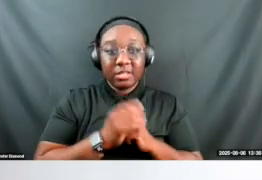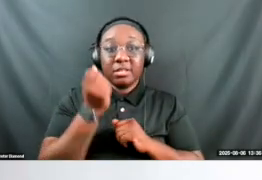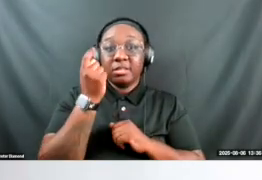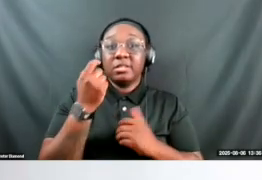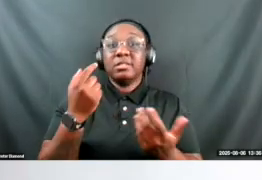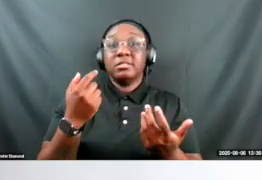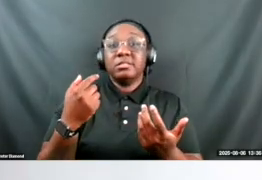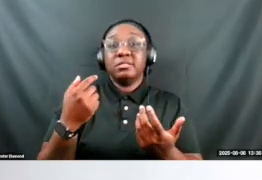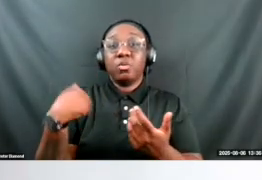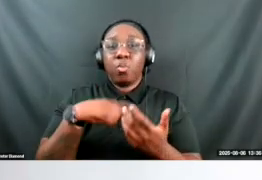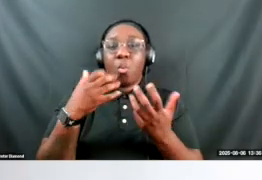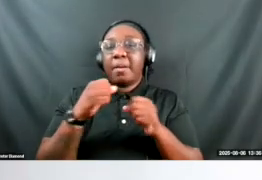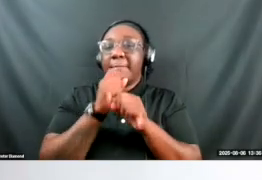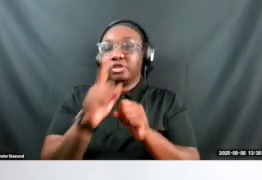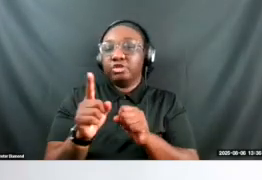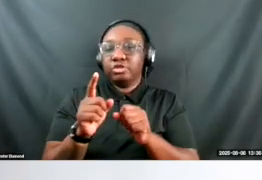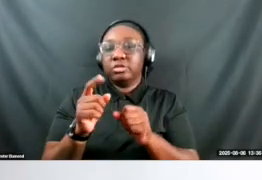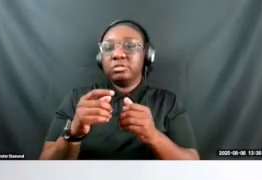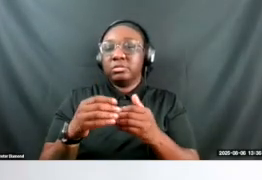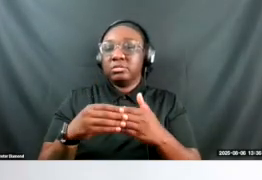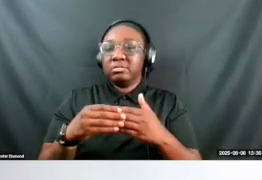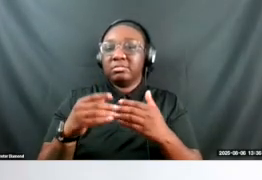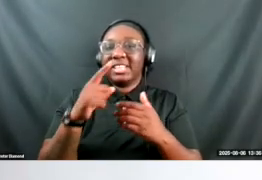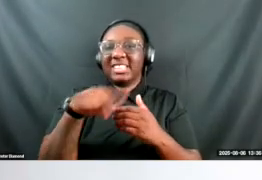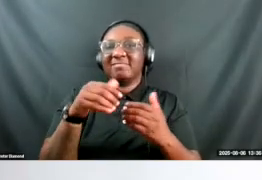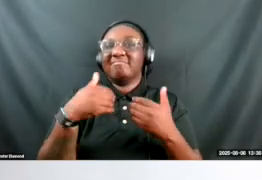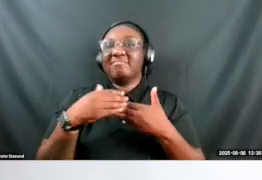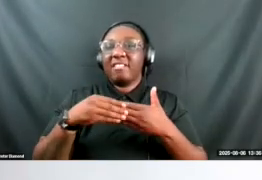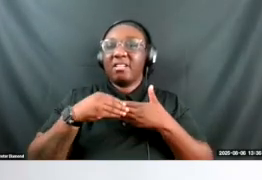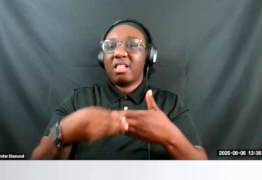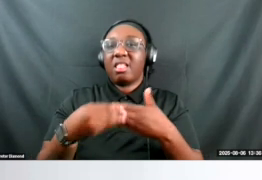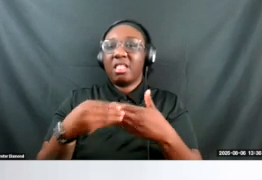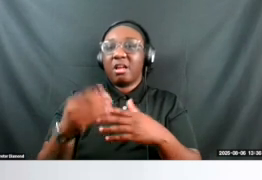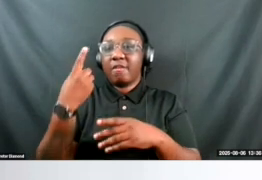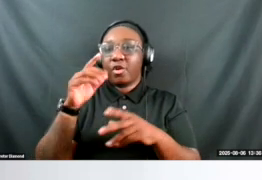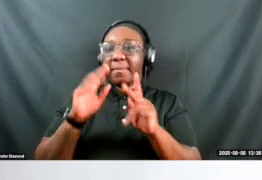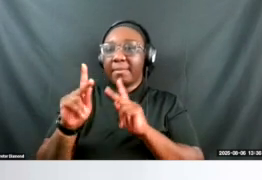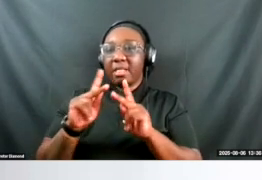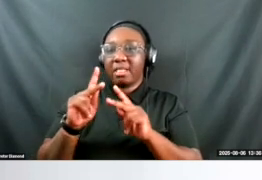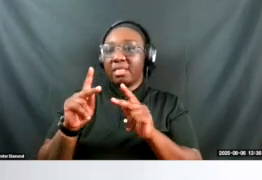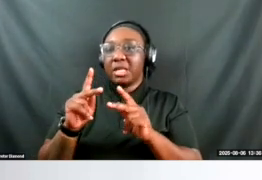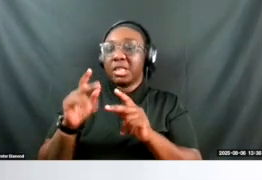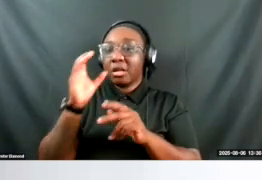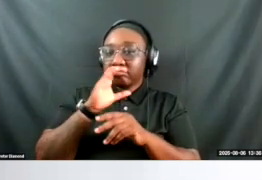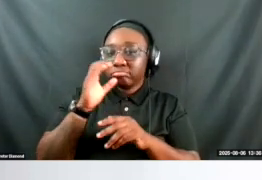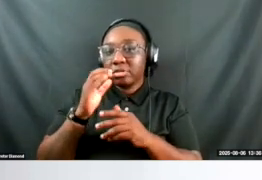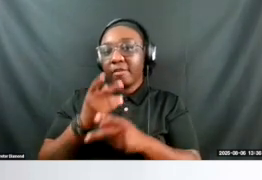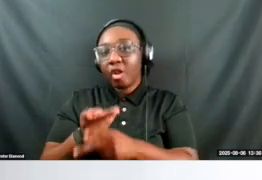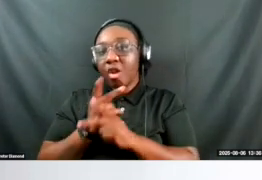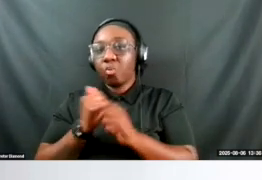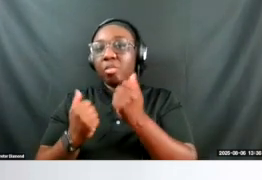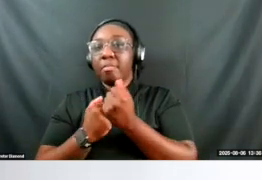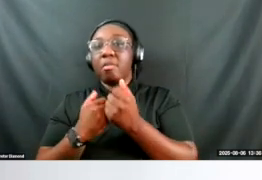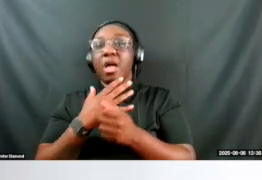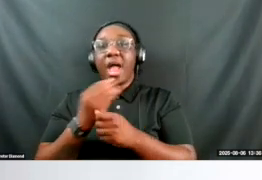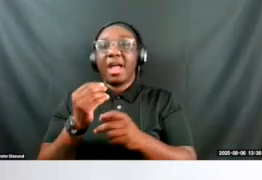those seeking loan support and for those who do not file taxes. In order to ensure clarity, we will be